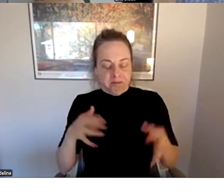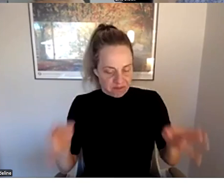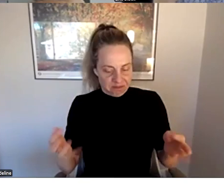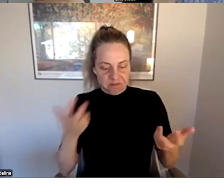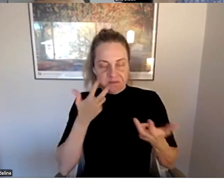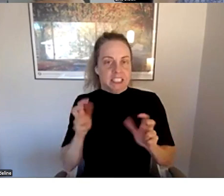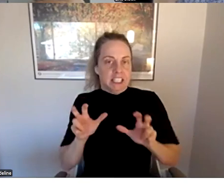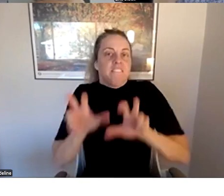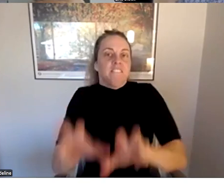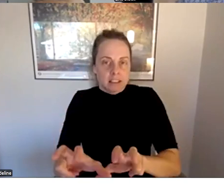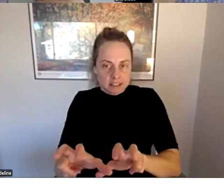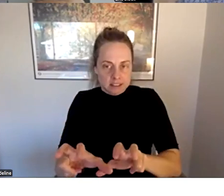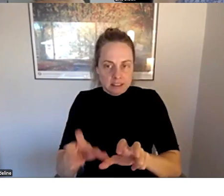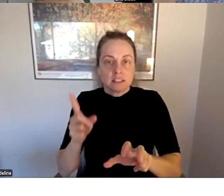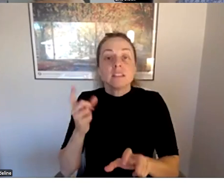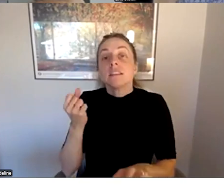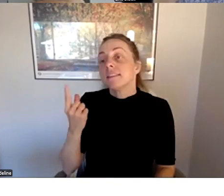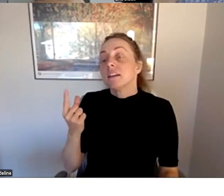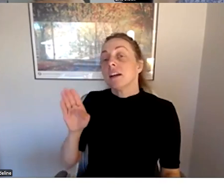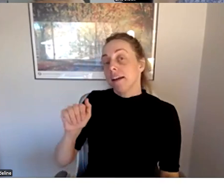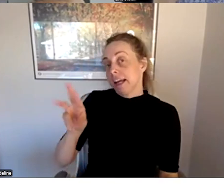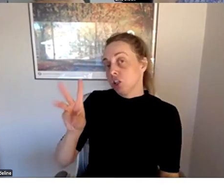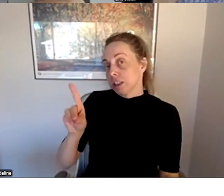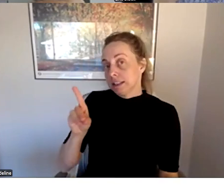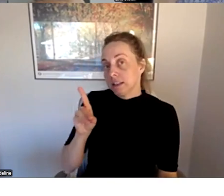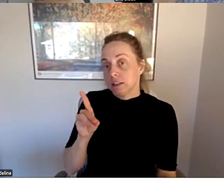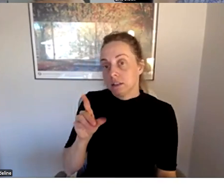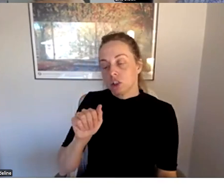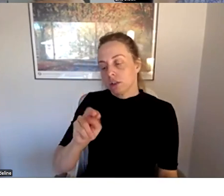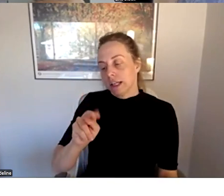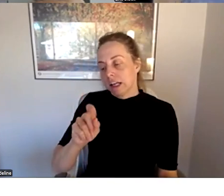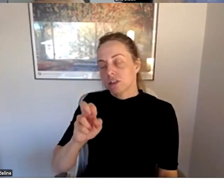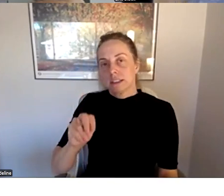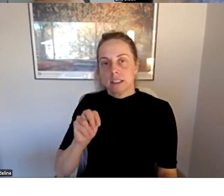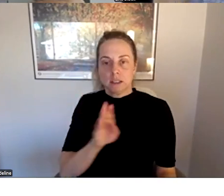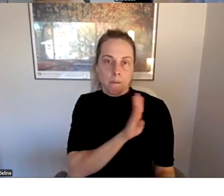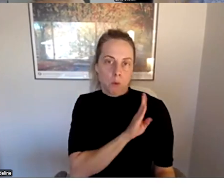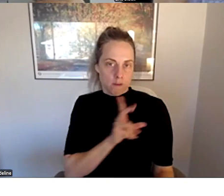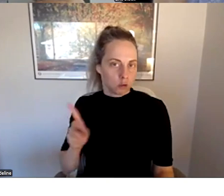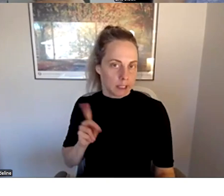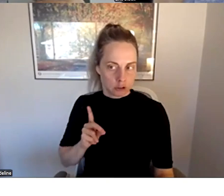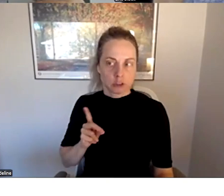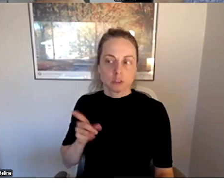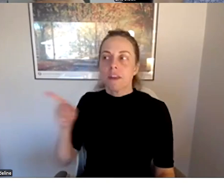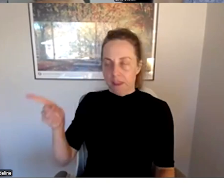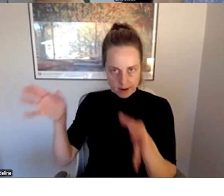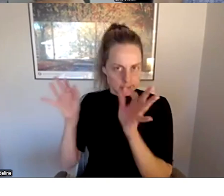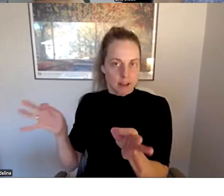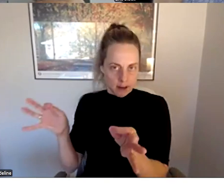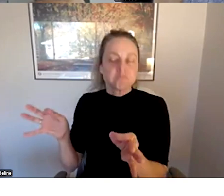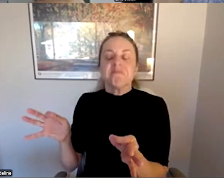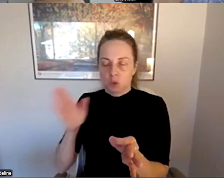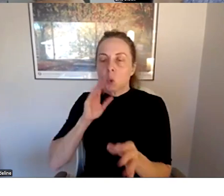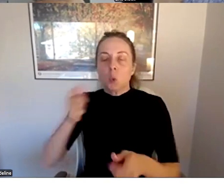of the Andersen Board of Directors to completely replace that system that now has not only audible alerts, but